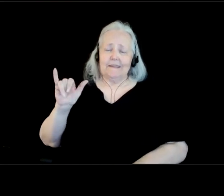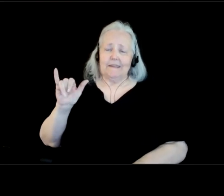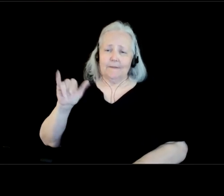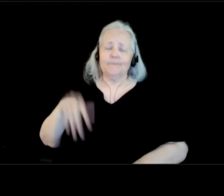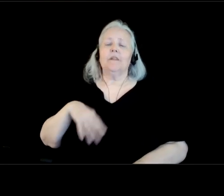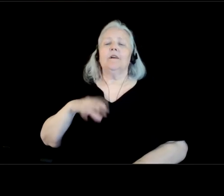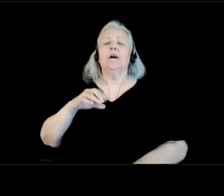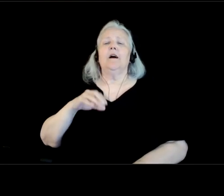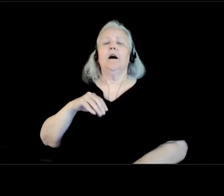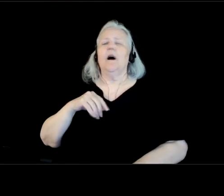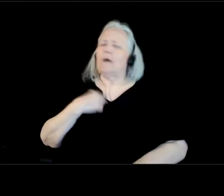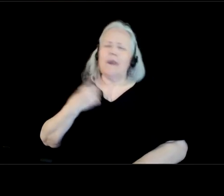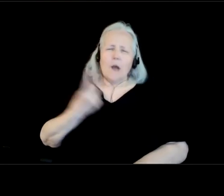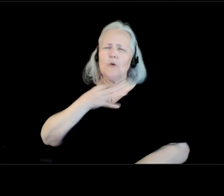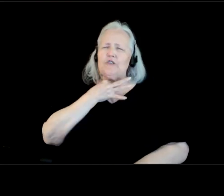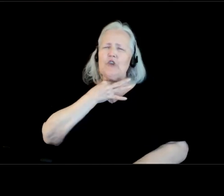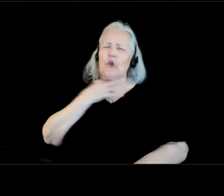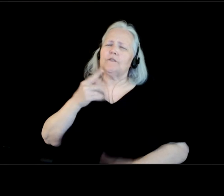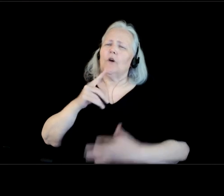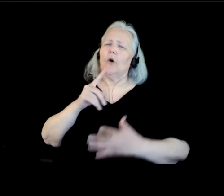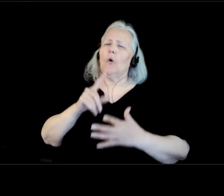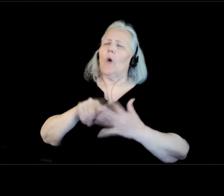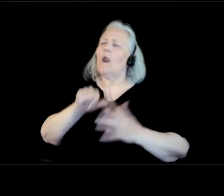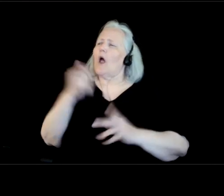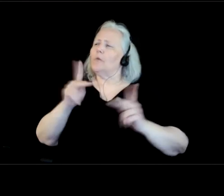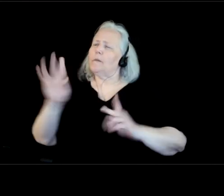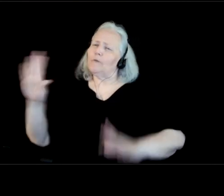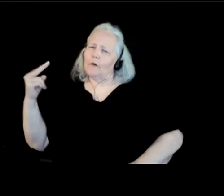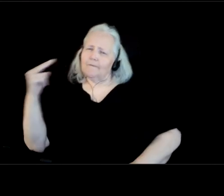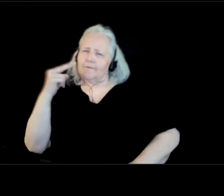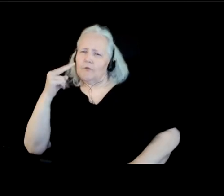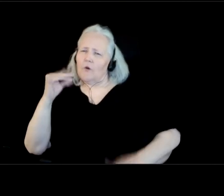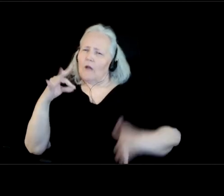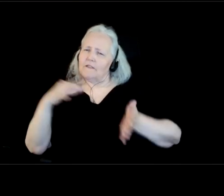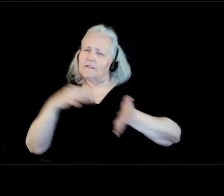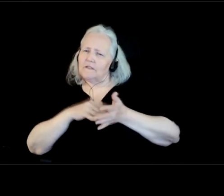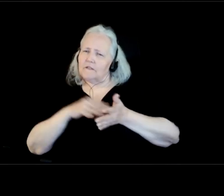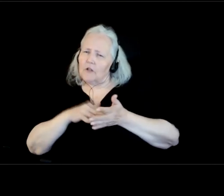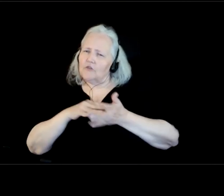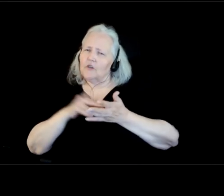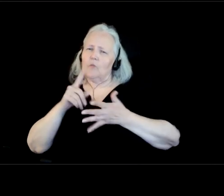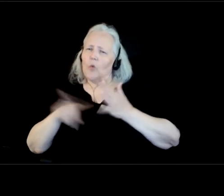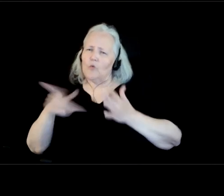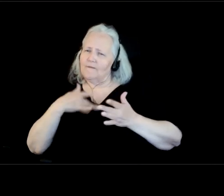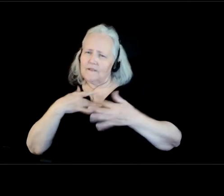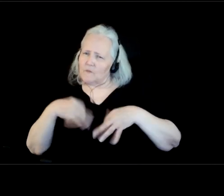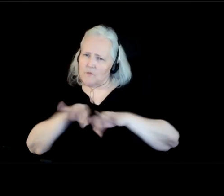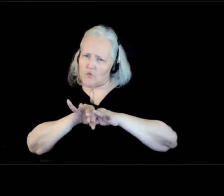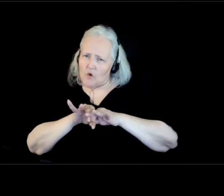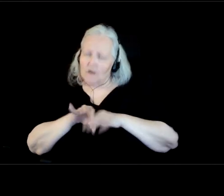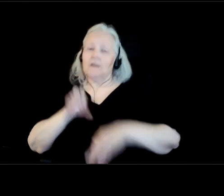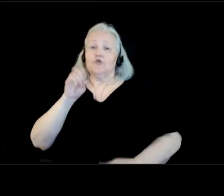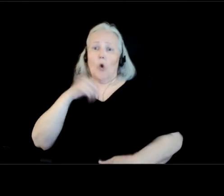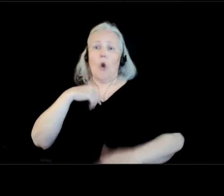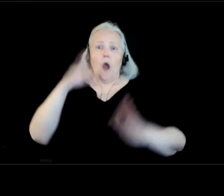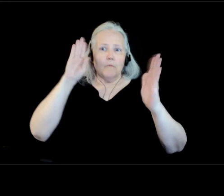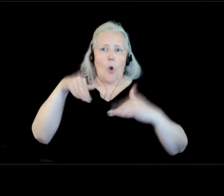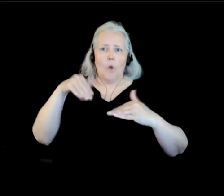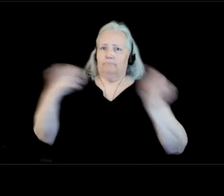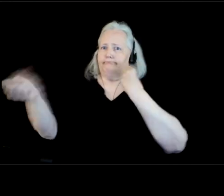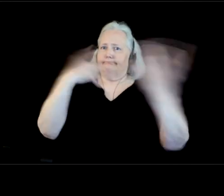what other people think is scholarship and what other people think is important. So I'm hoping that we get a lot of different kinds of